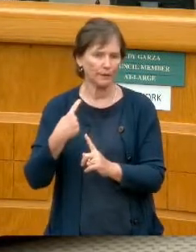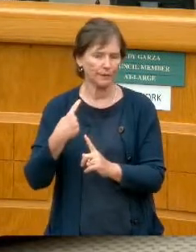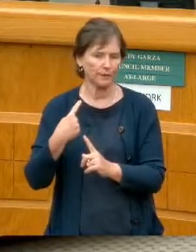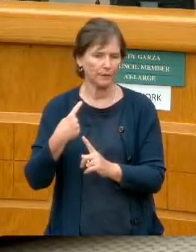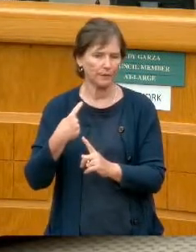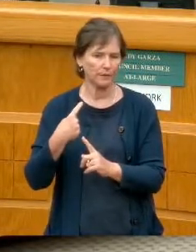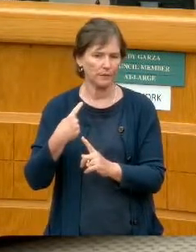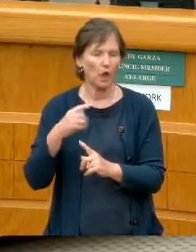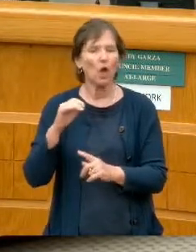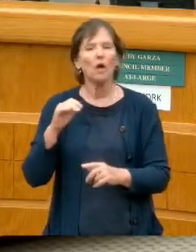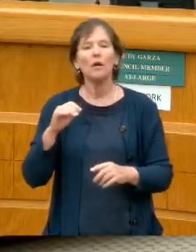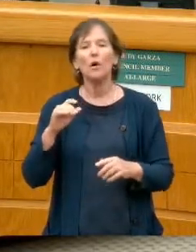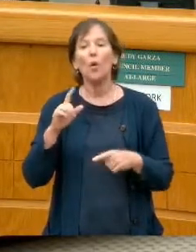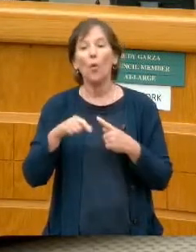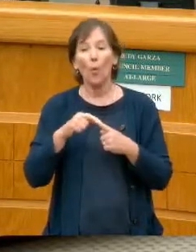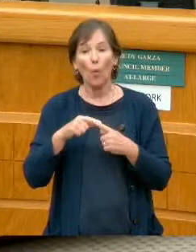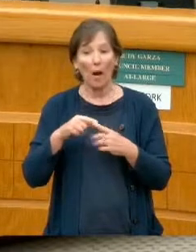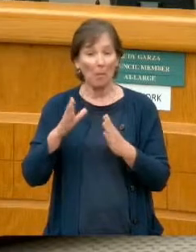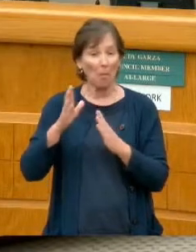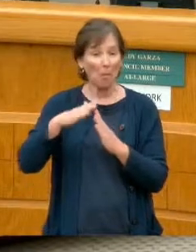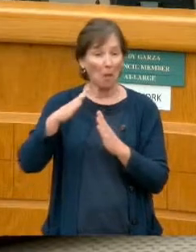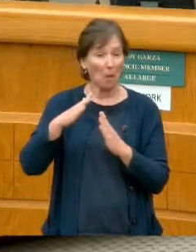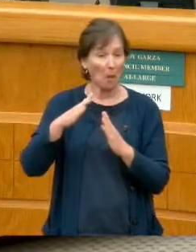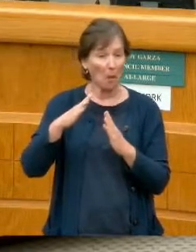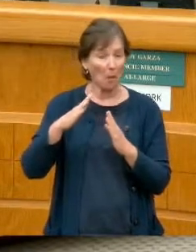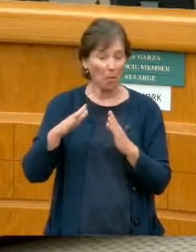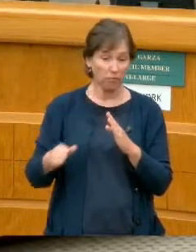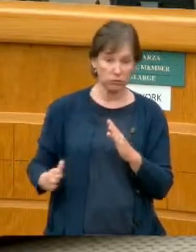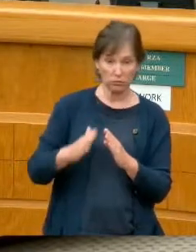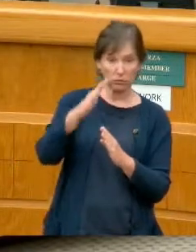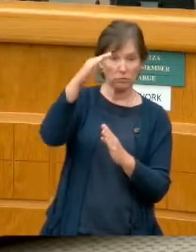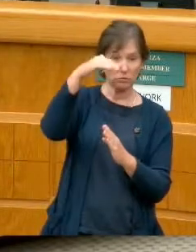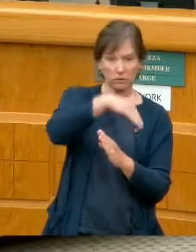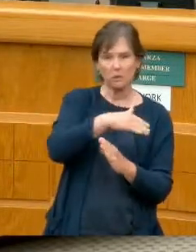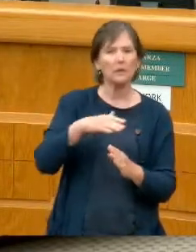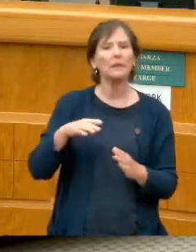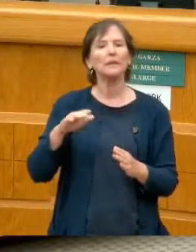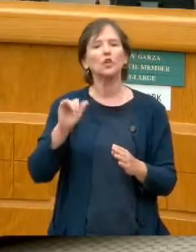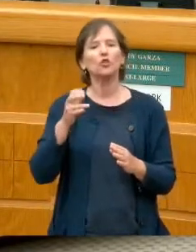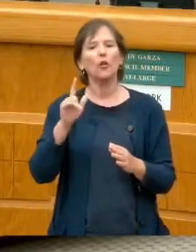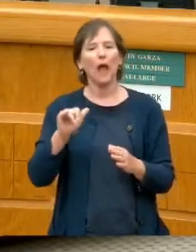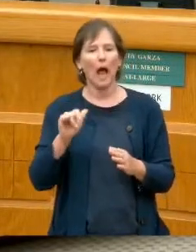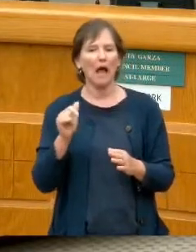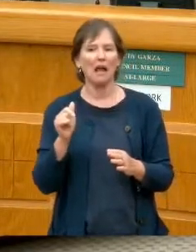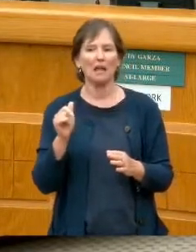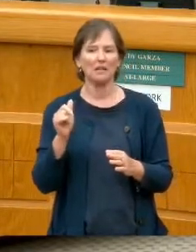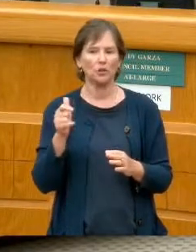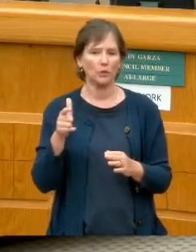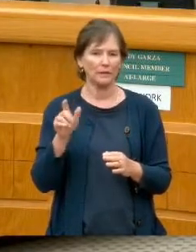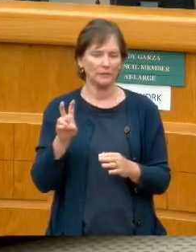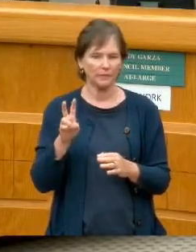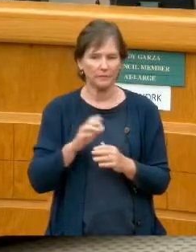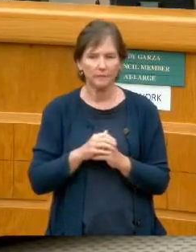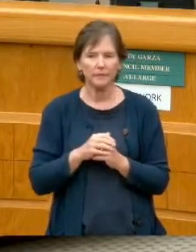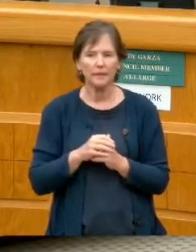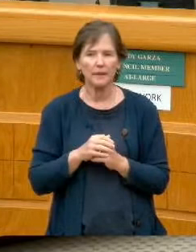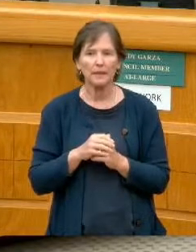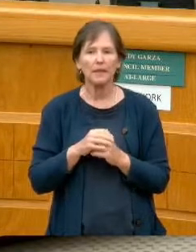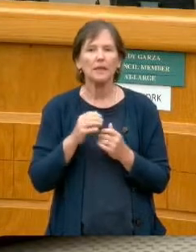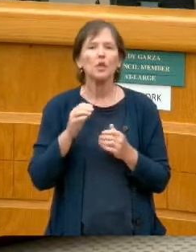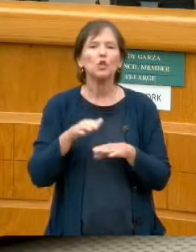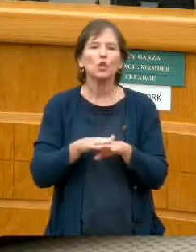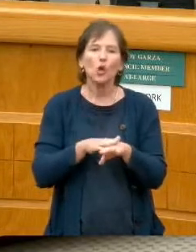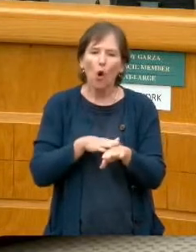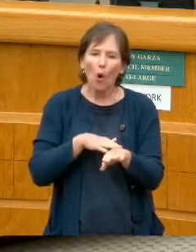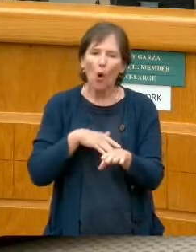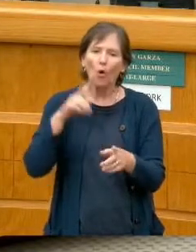peak in this latest and significant wave, and we've been slowly coming down. There was some coming